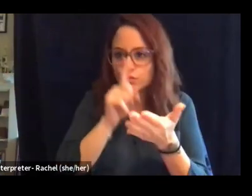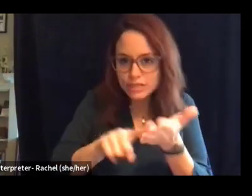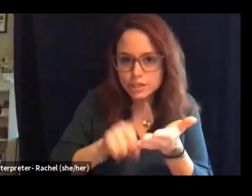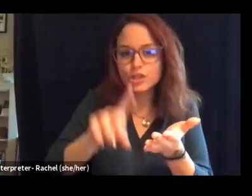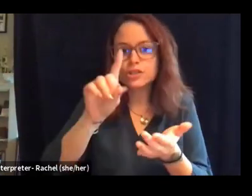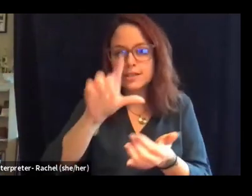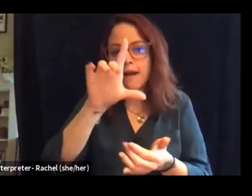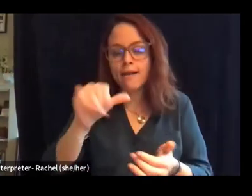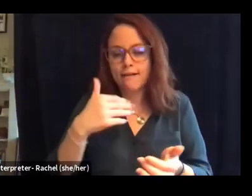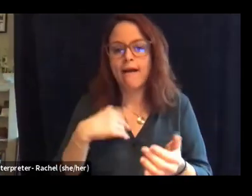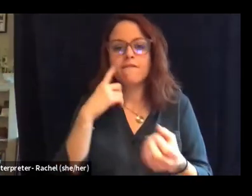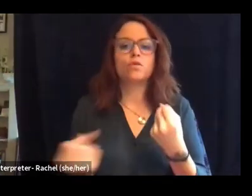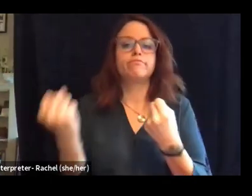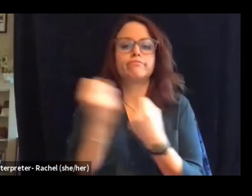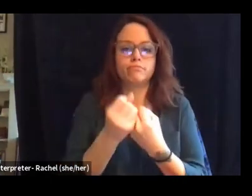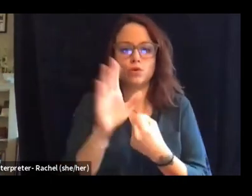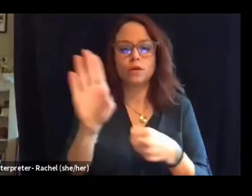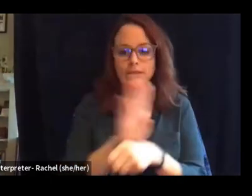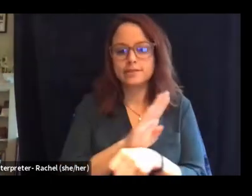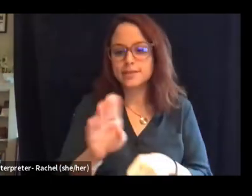Okay, moving on.